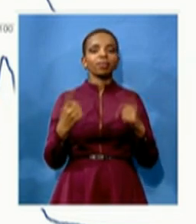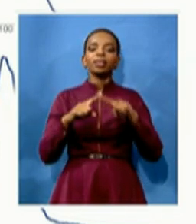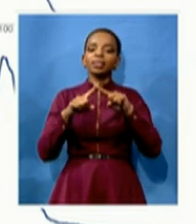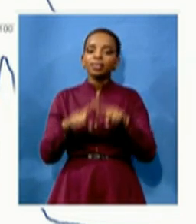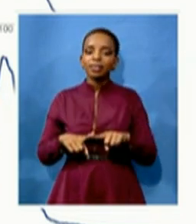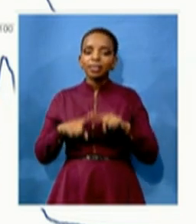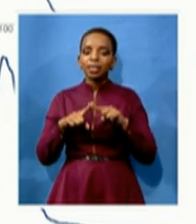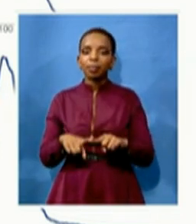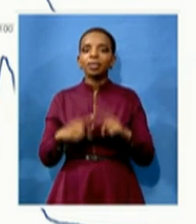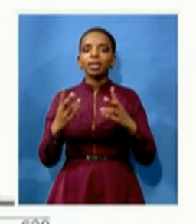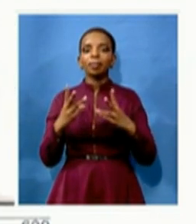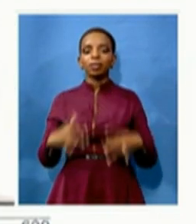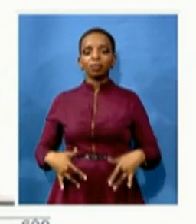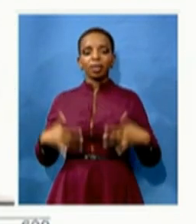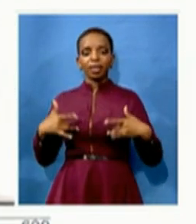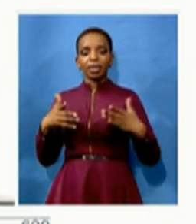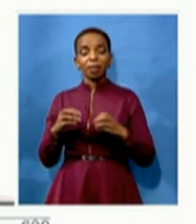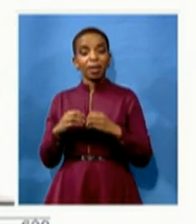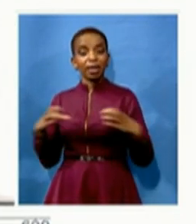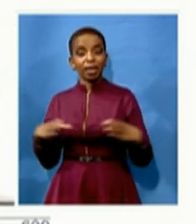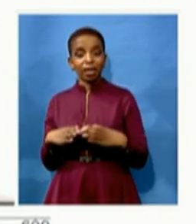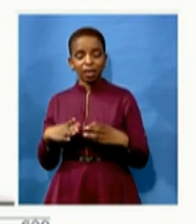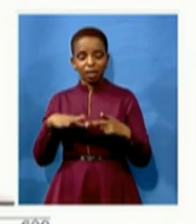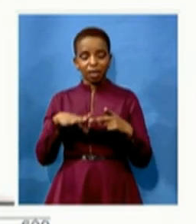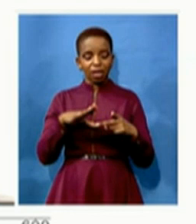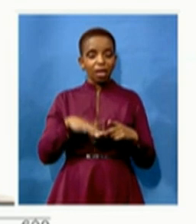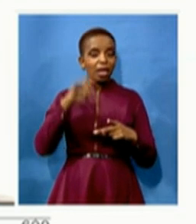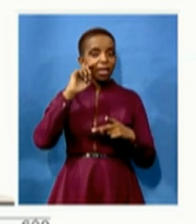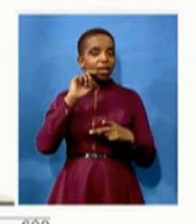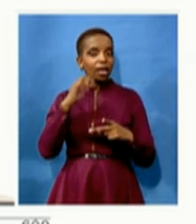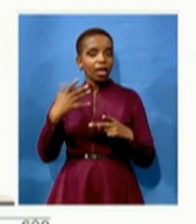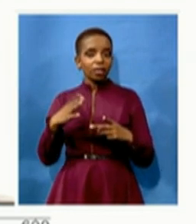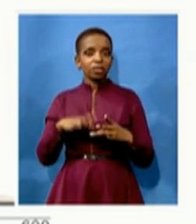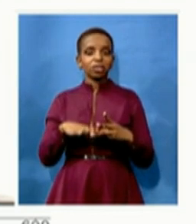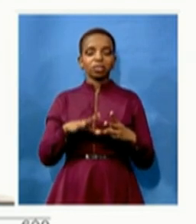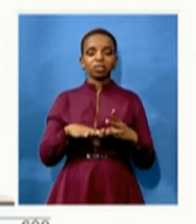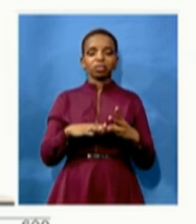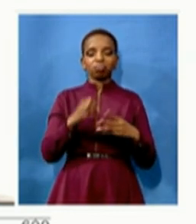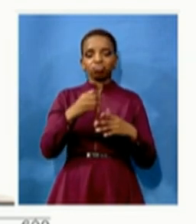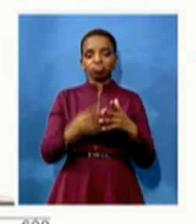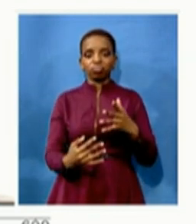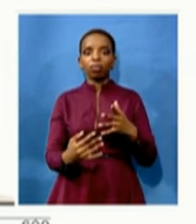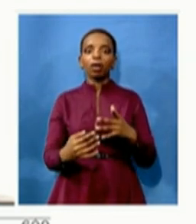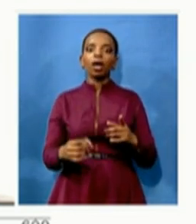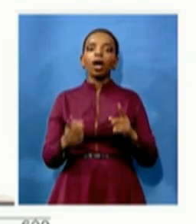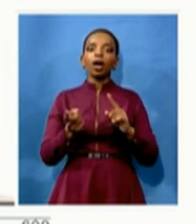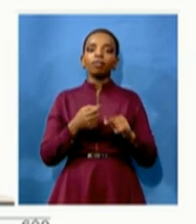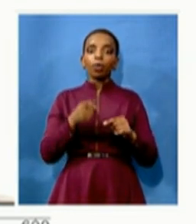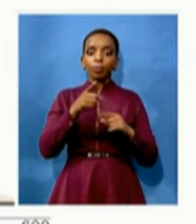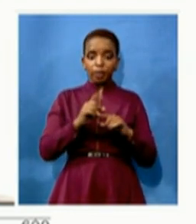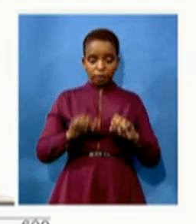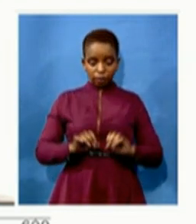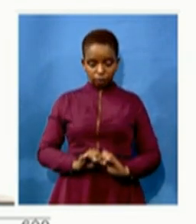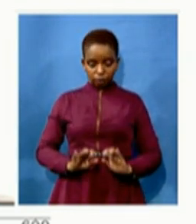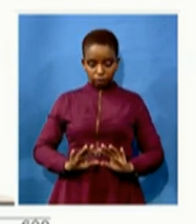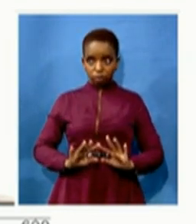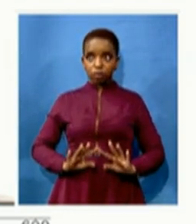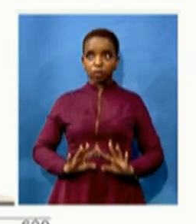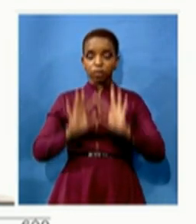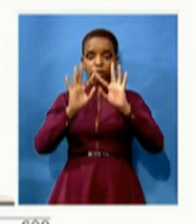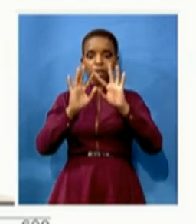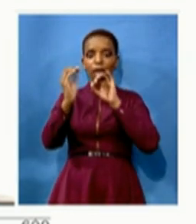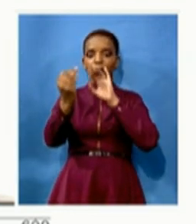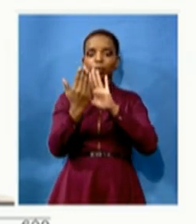transmissibility on an agent to agent. From this bottom-up approach on different wards, we can then construct sort of the aggregate